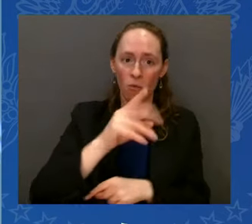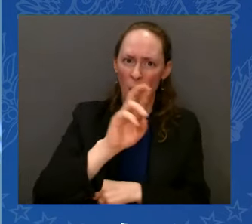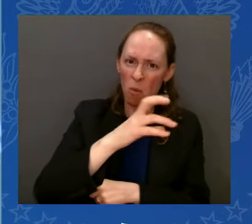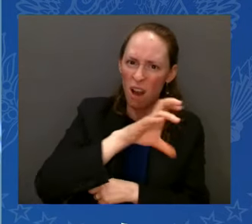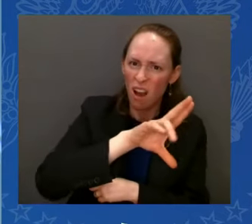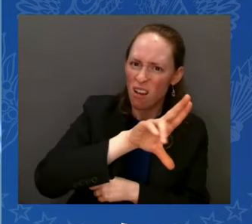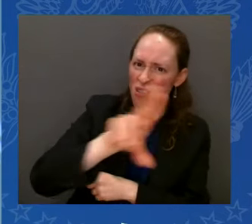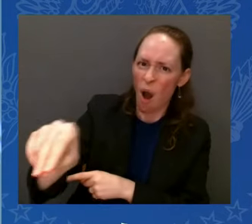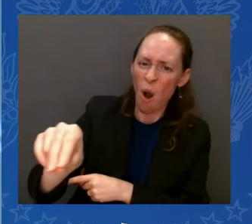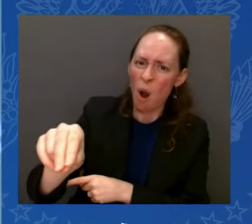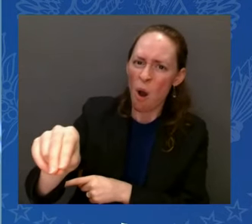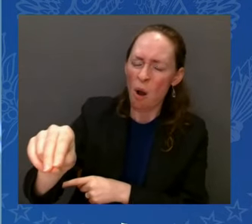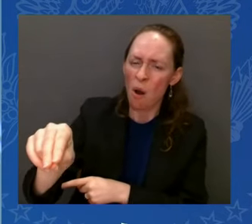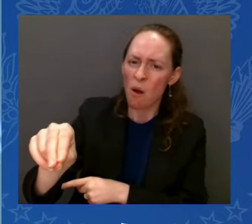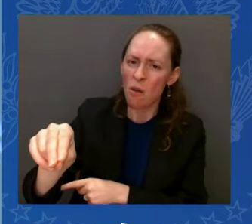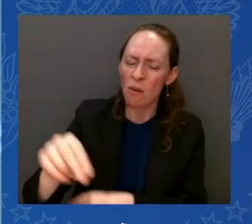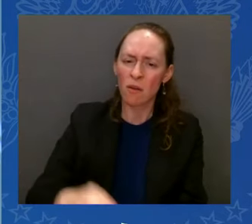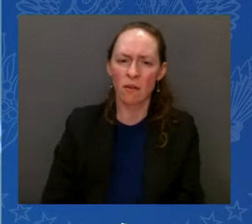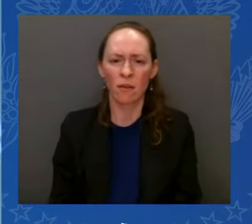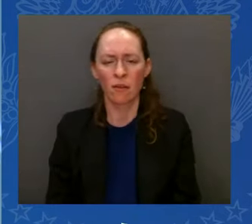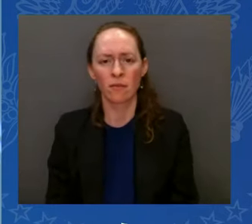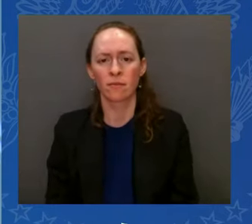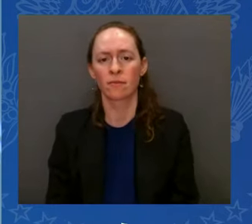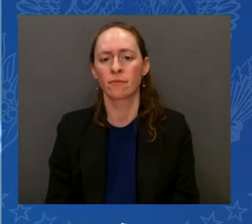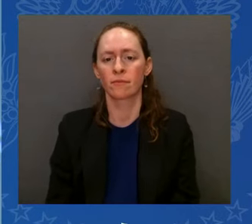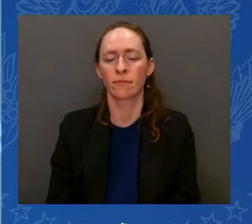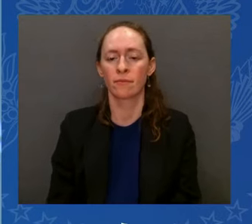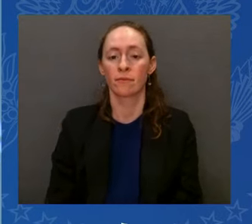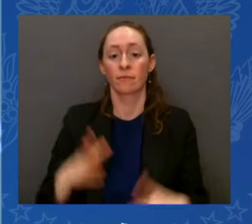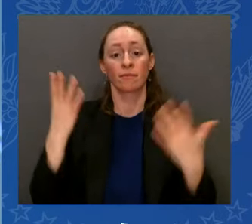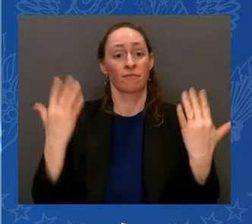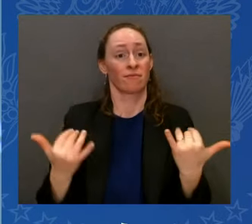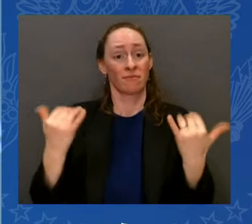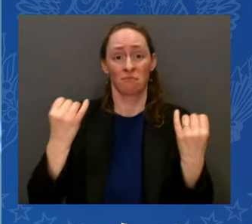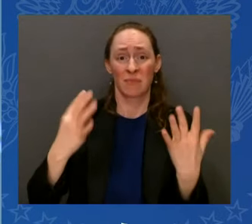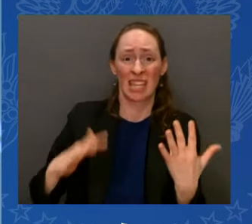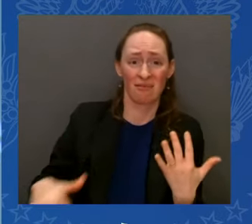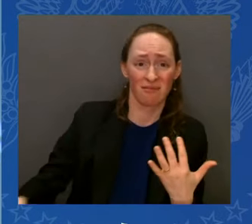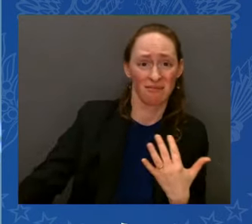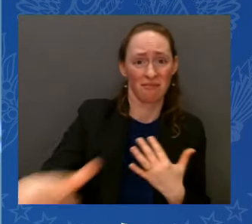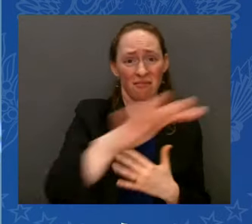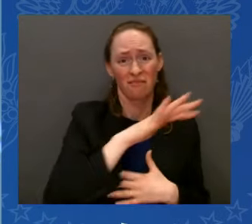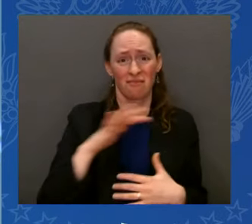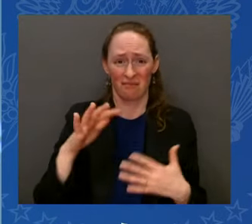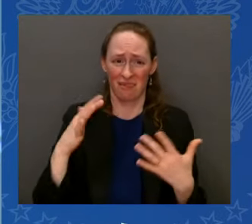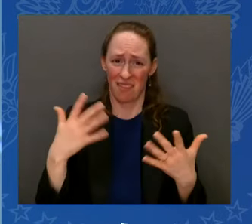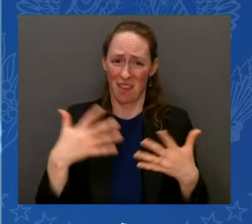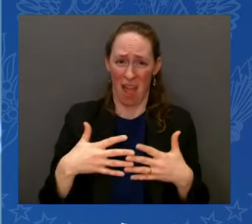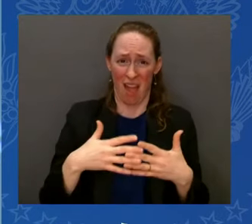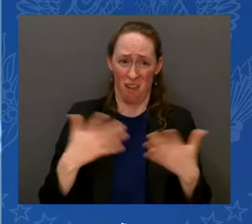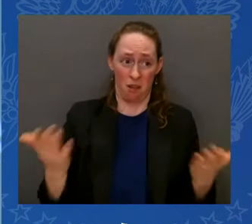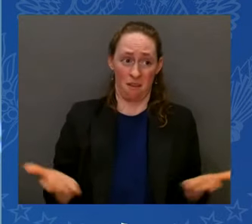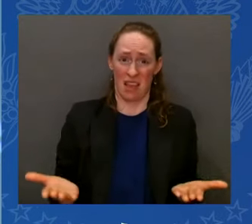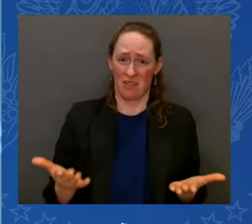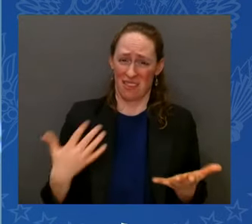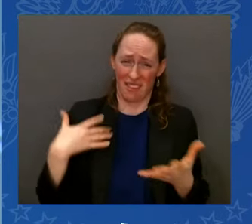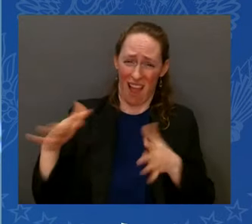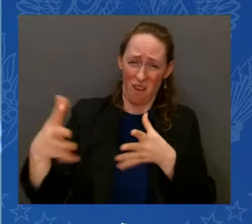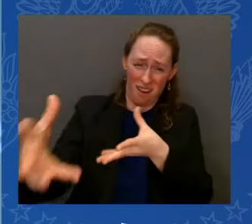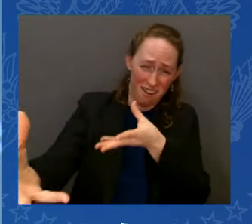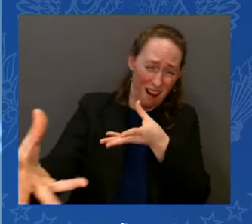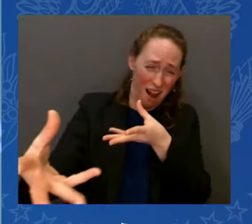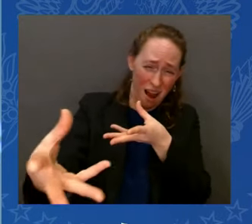is close. So what do? We passed a law that said that in order to be able to,